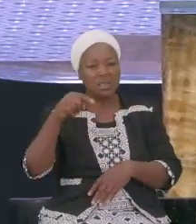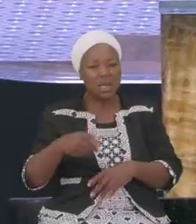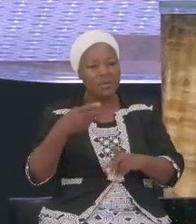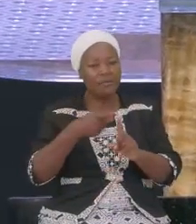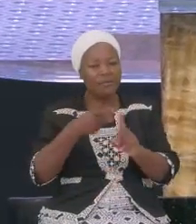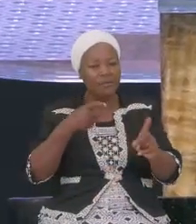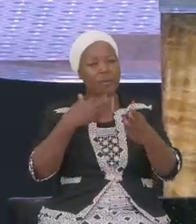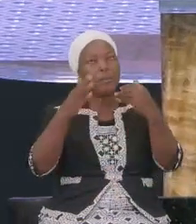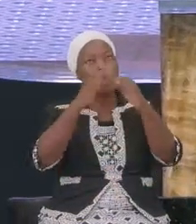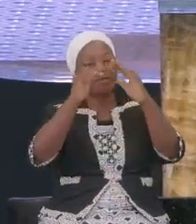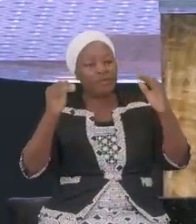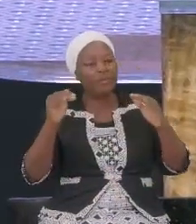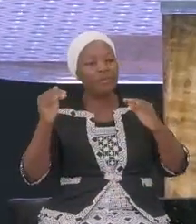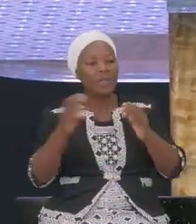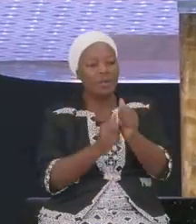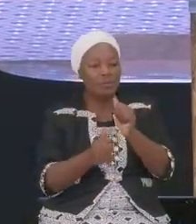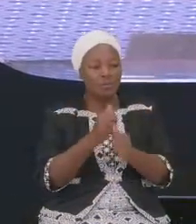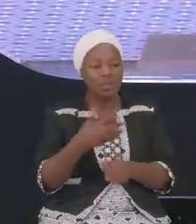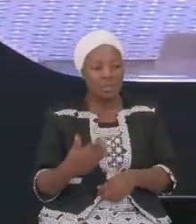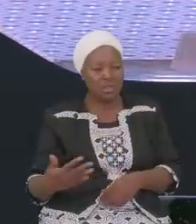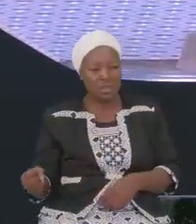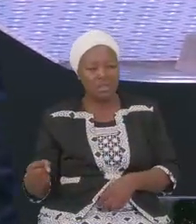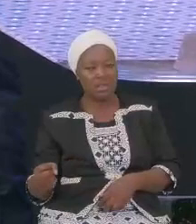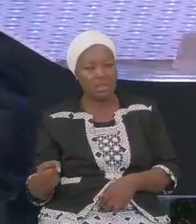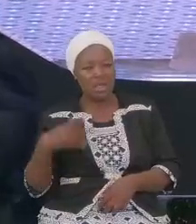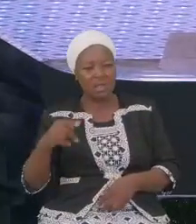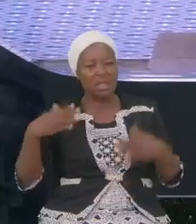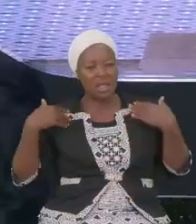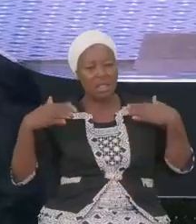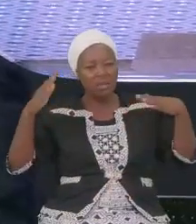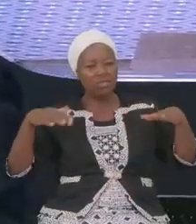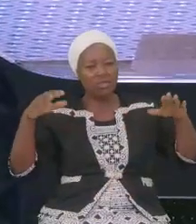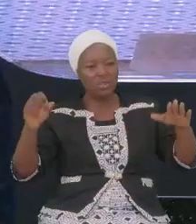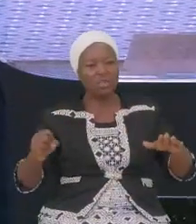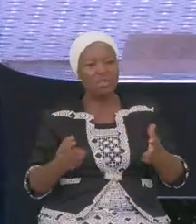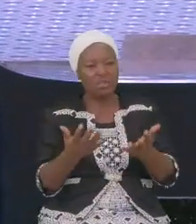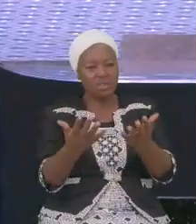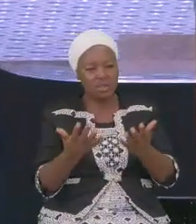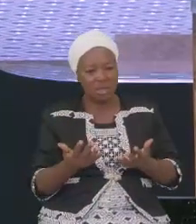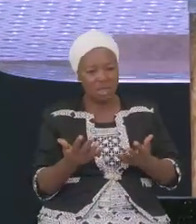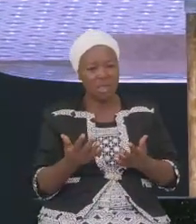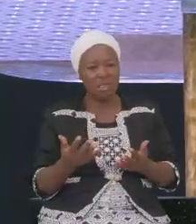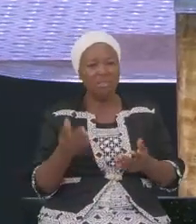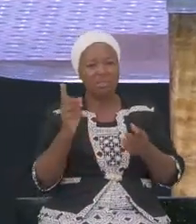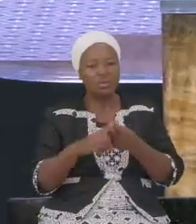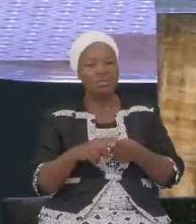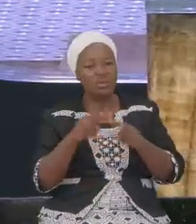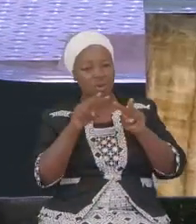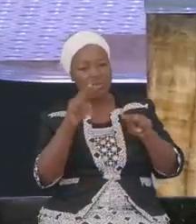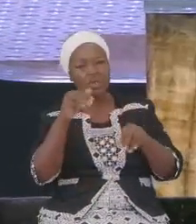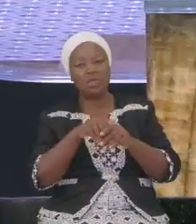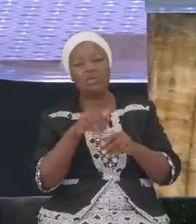from heaven, which things the angels desire to look into.